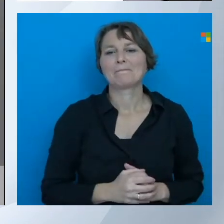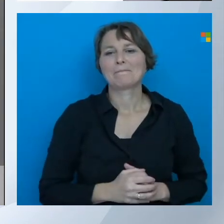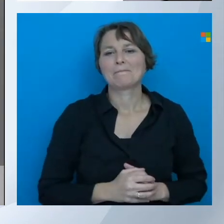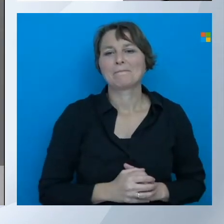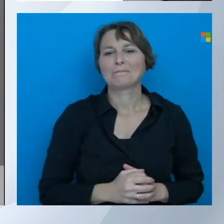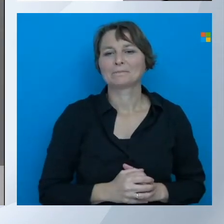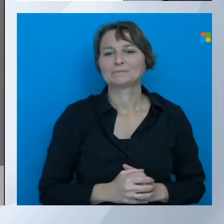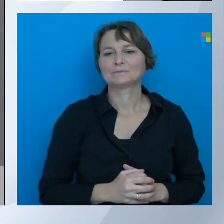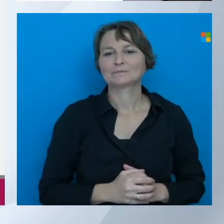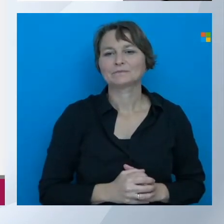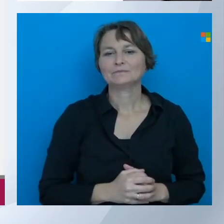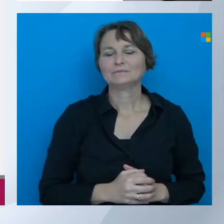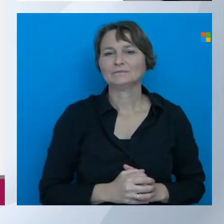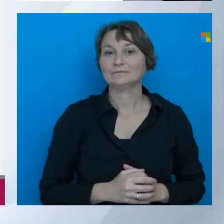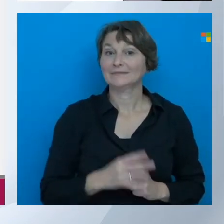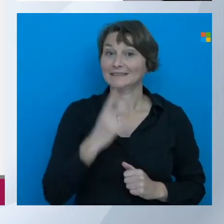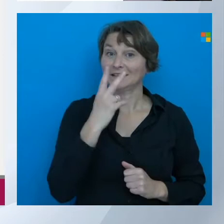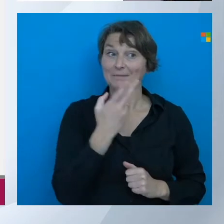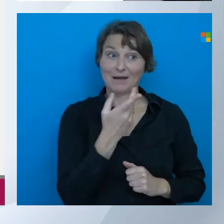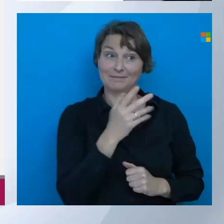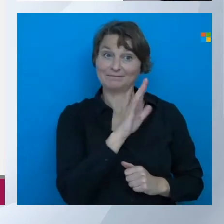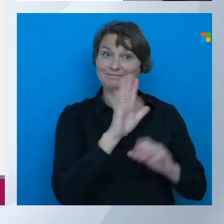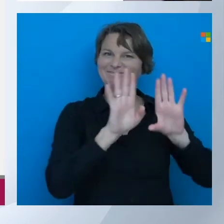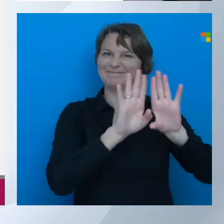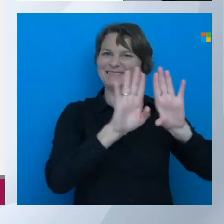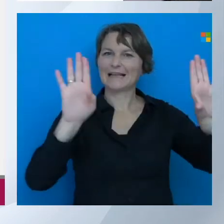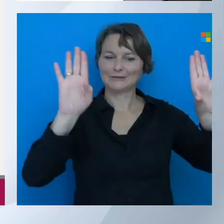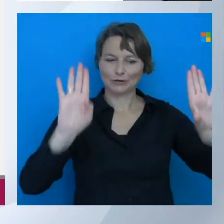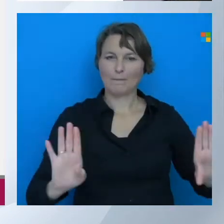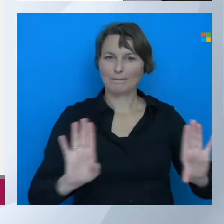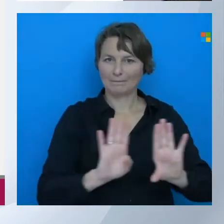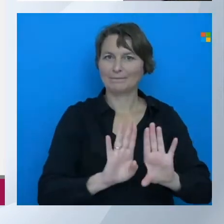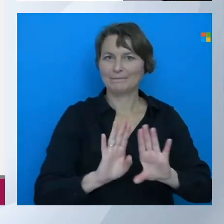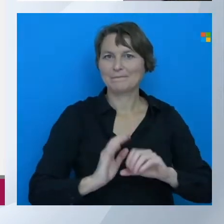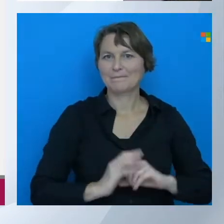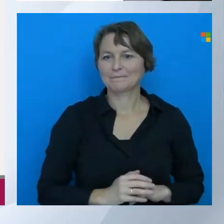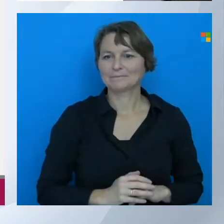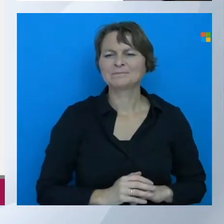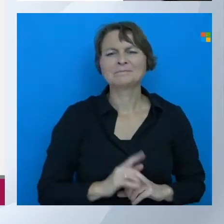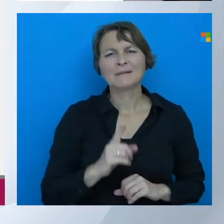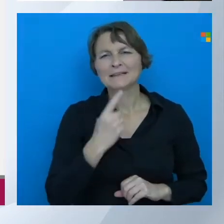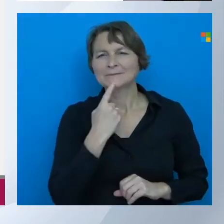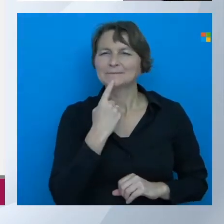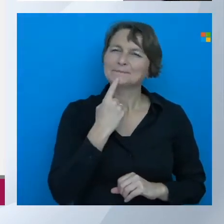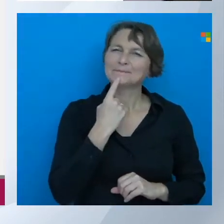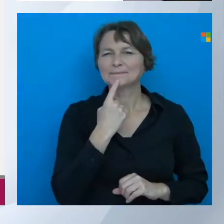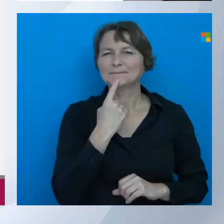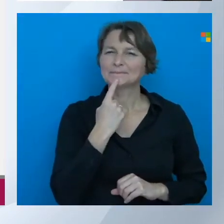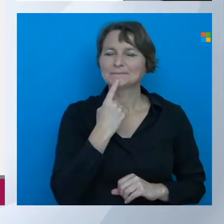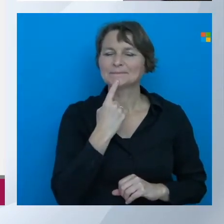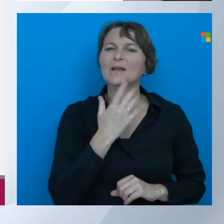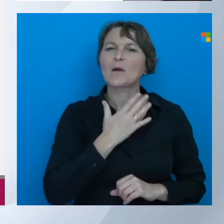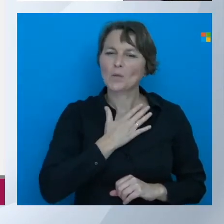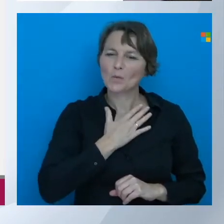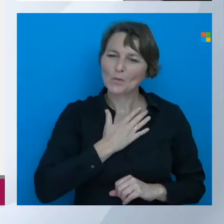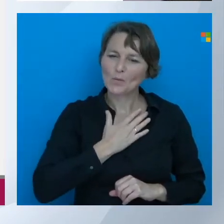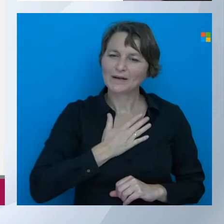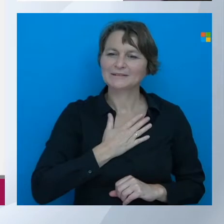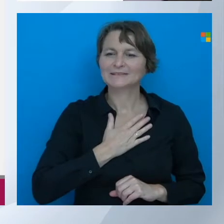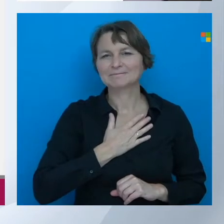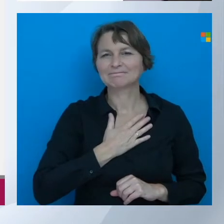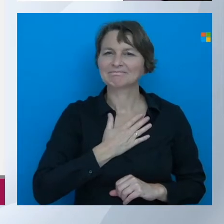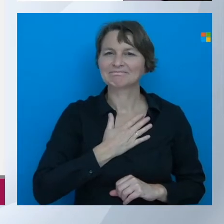and I get my desktop. But I still figured that is kind of not